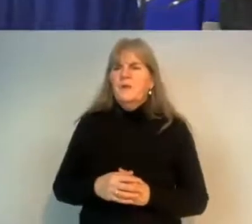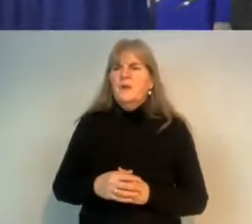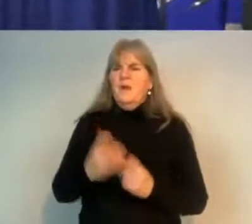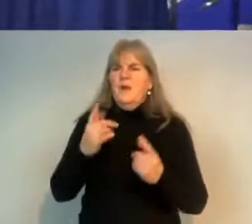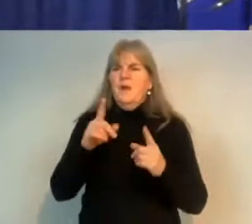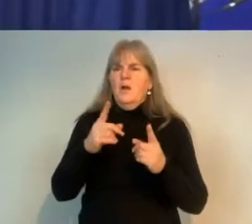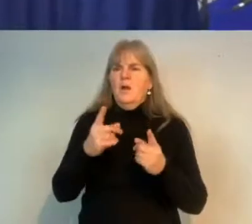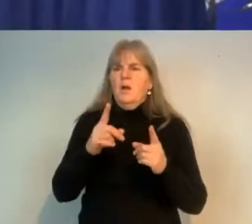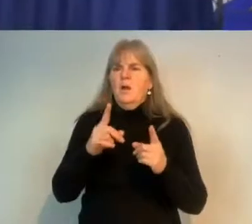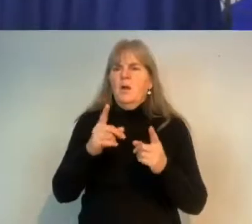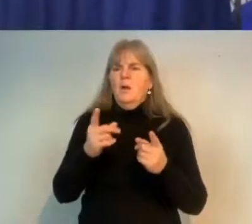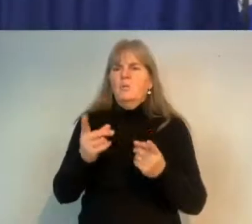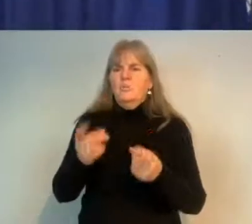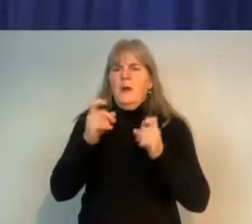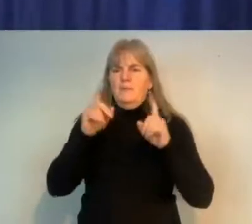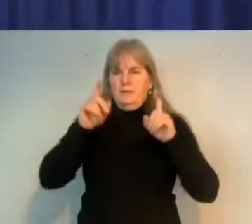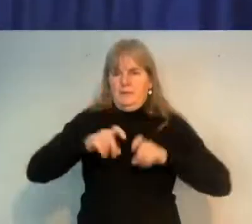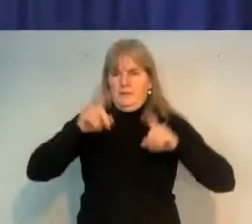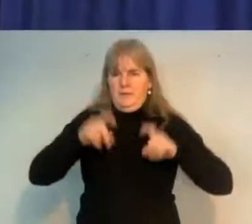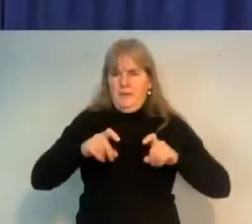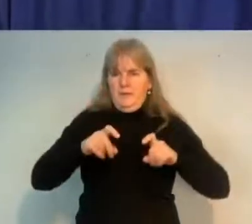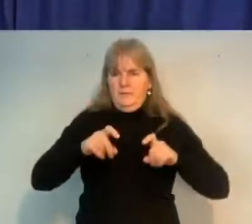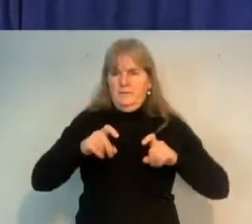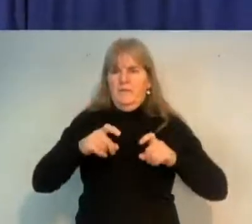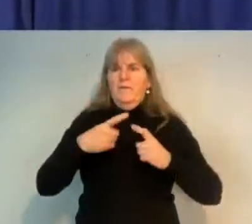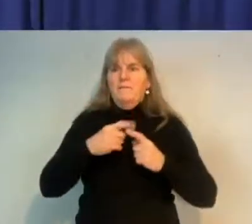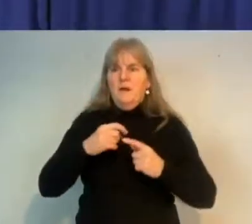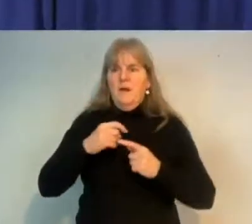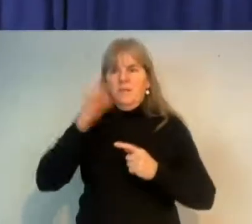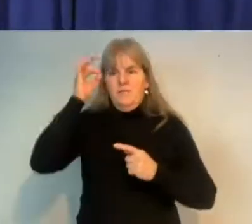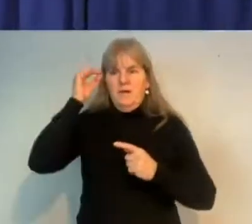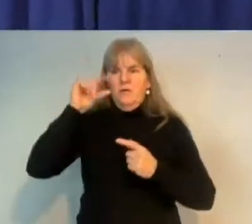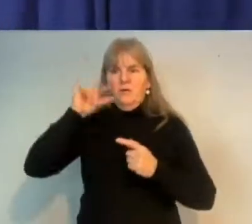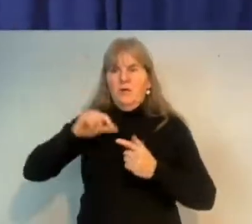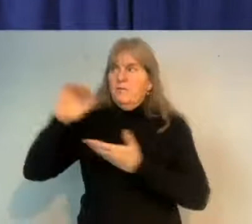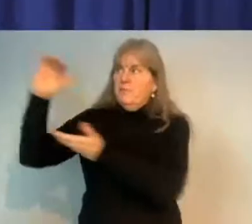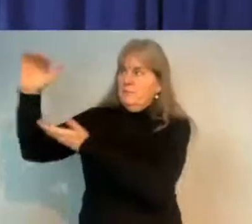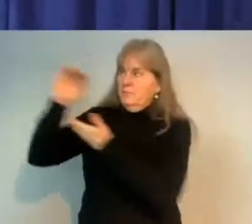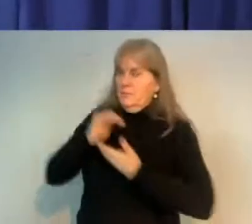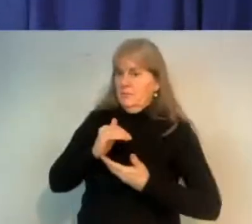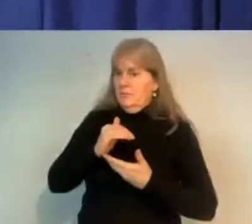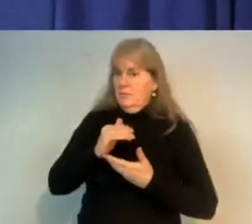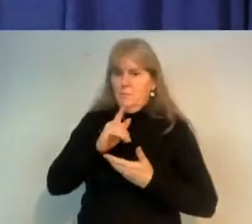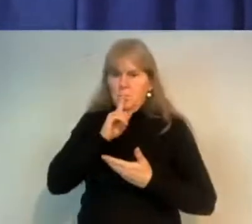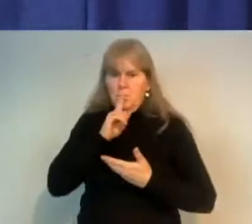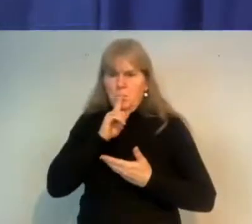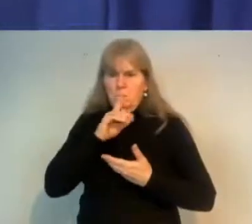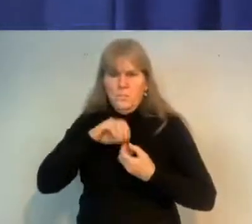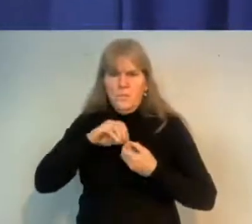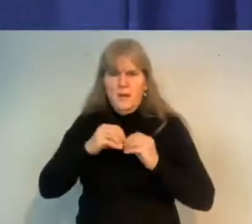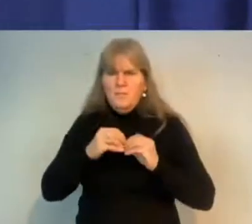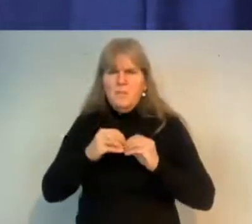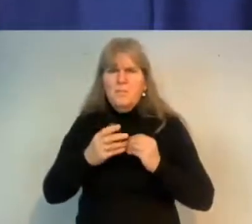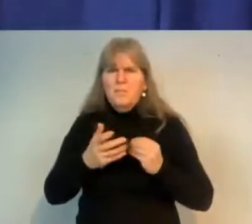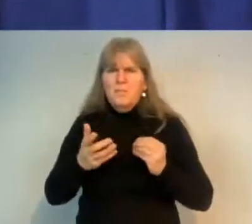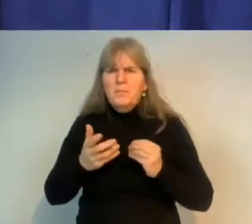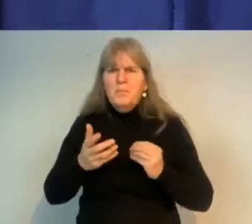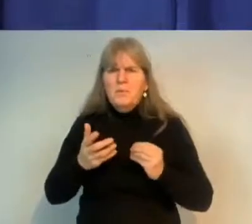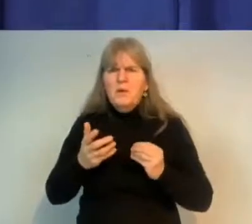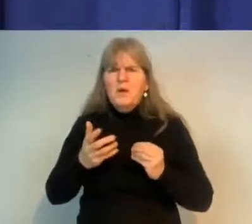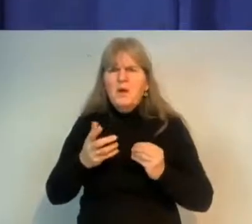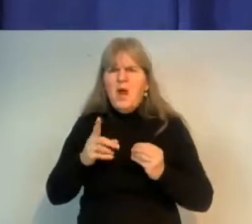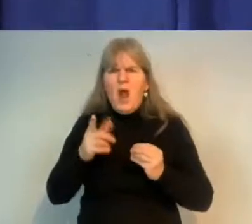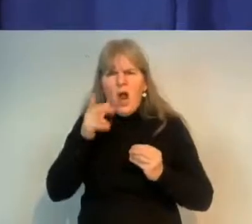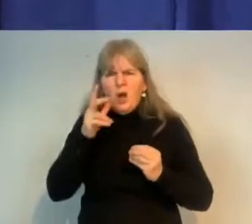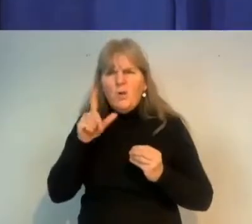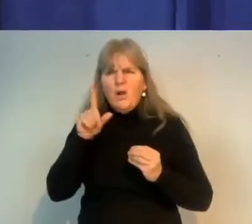federal government, is there a reason you can't confirm that number right now? I've heard 100,000 as a rumor, and I'd just like to know if we could confirm that number that we're